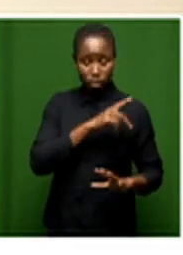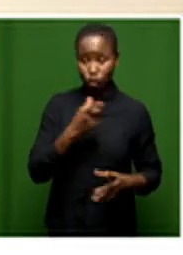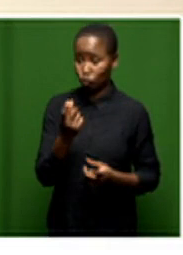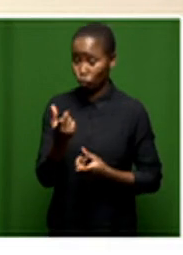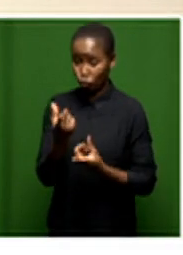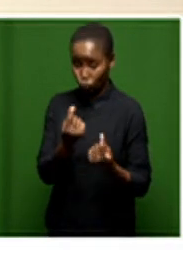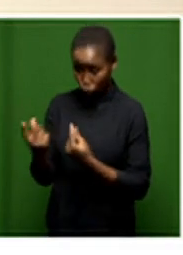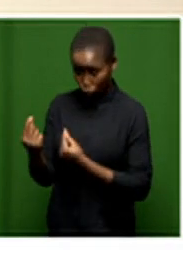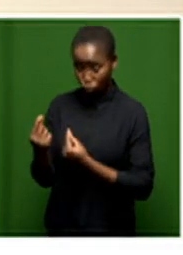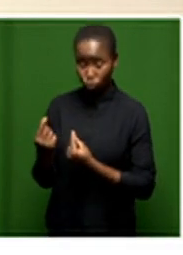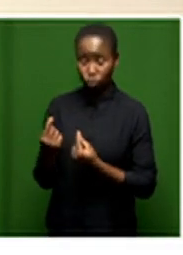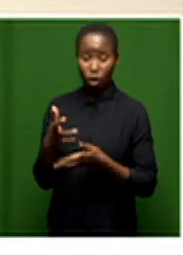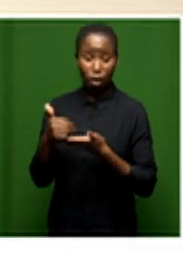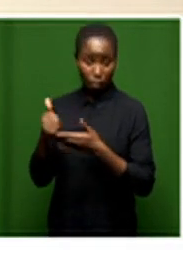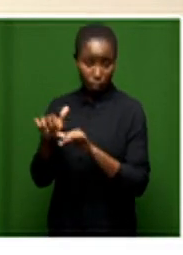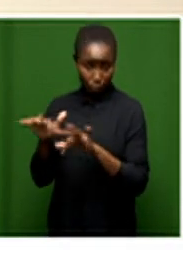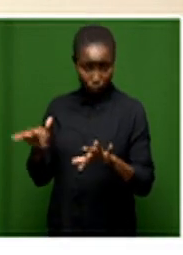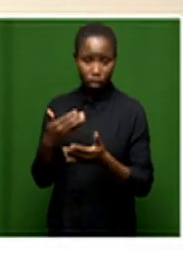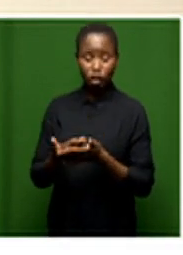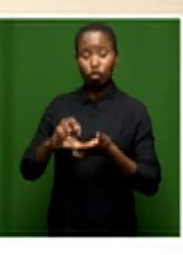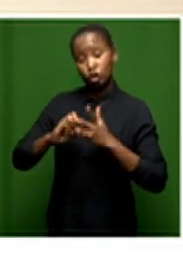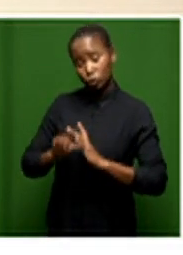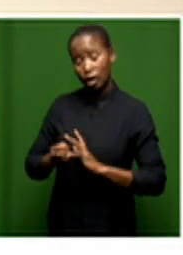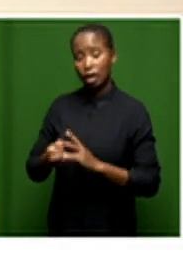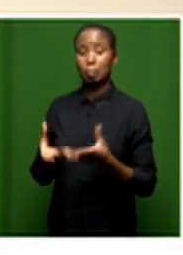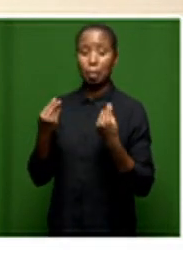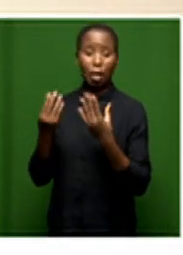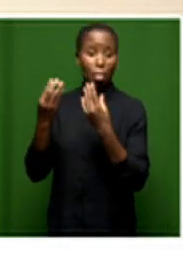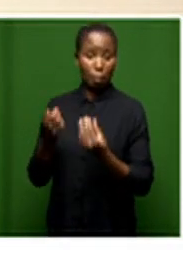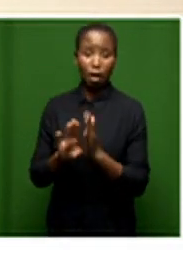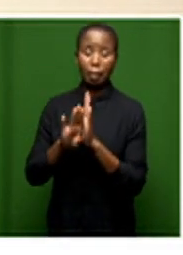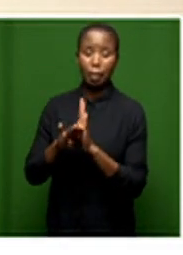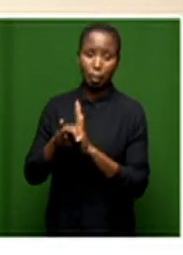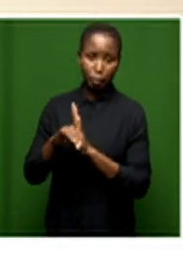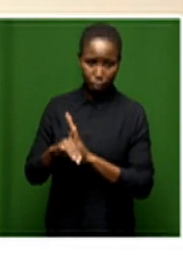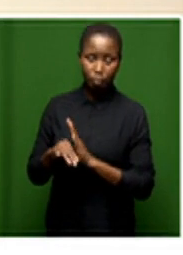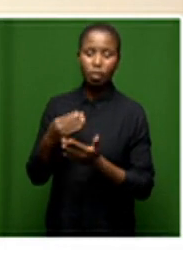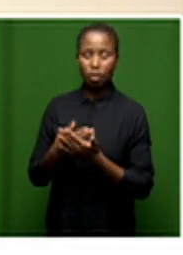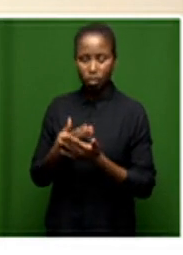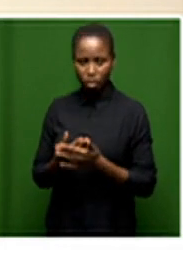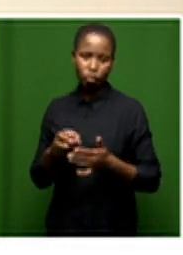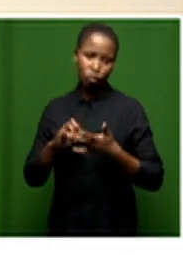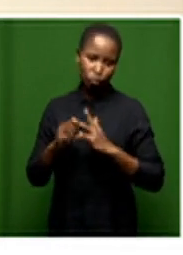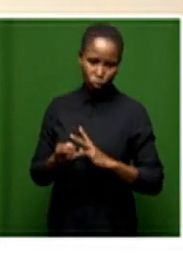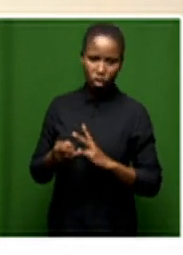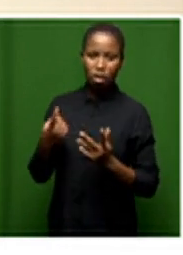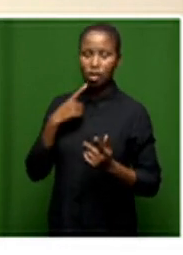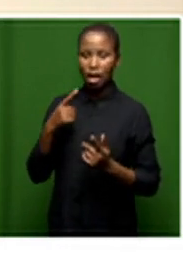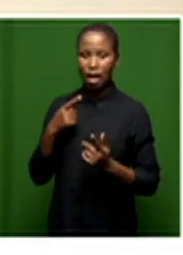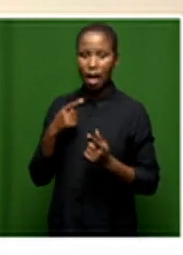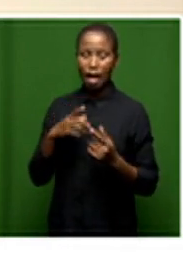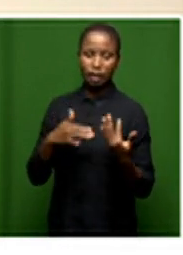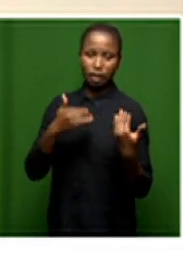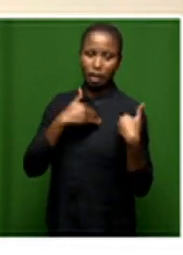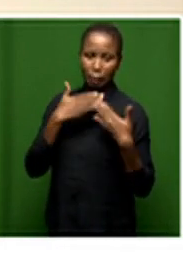attention to these measures and try to bring ourselves down even more so that we get out of that unsafe zone where we could